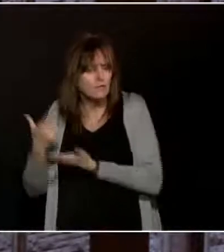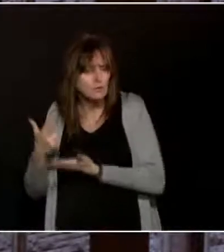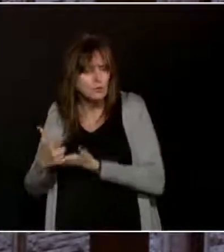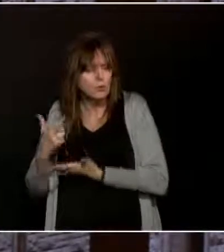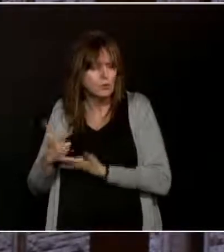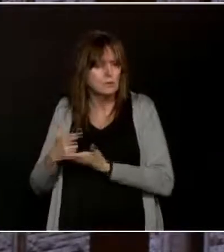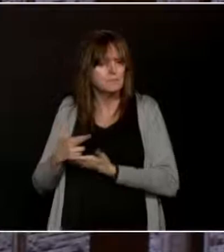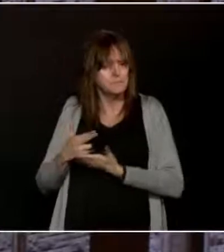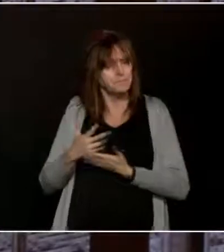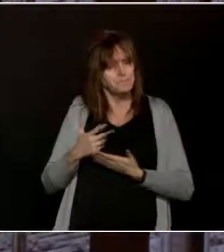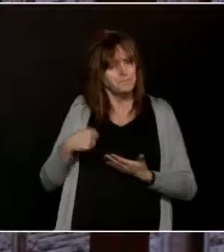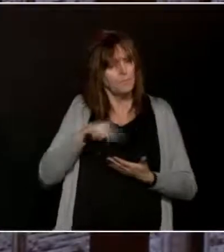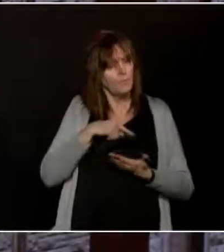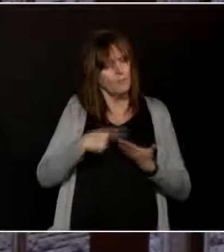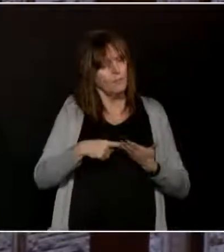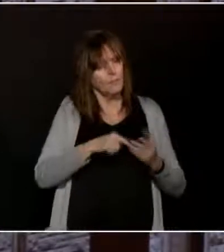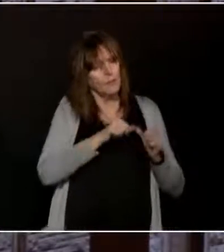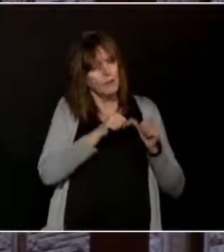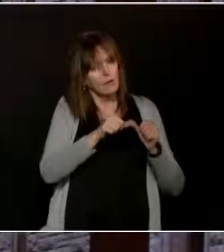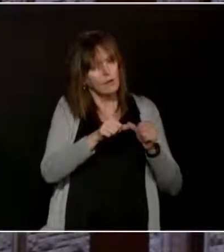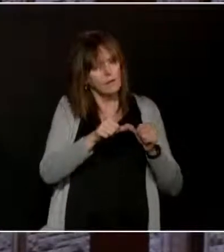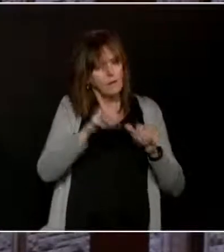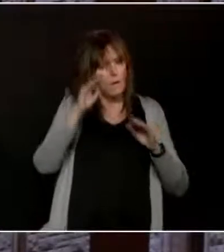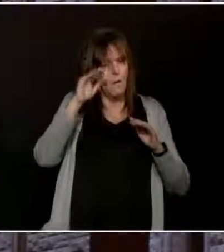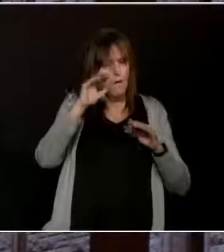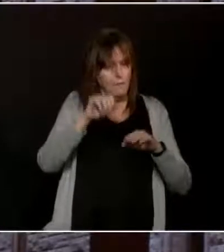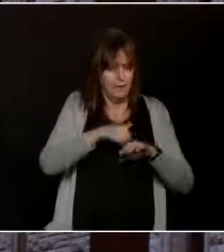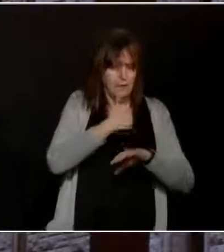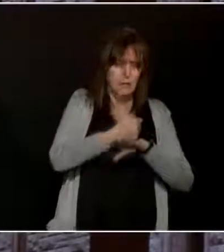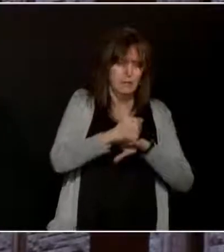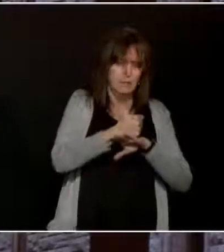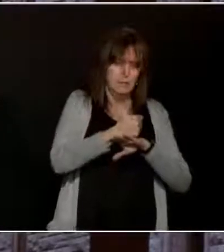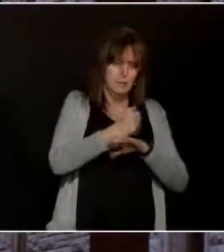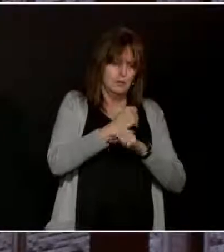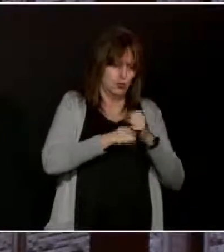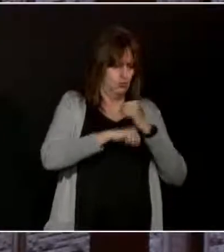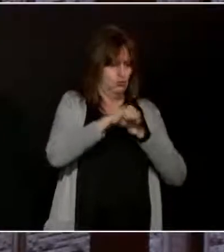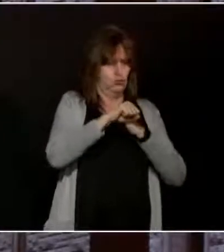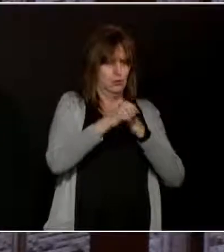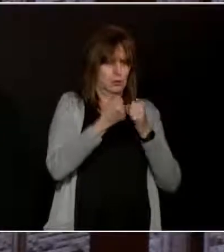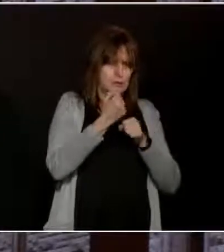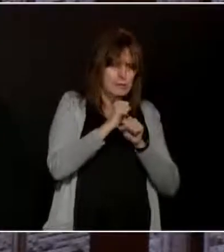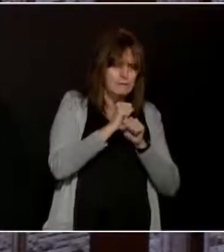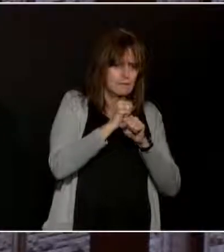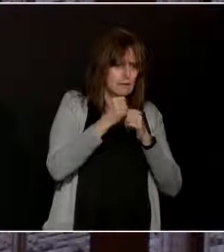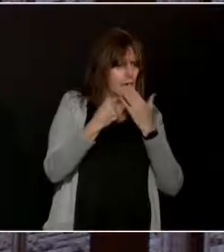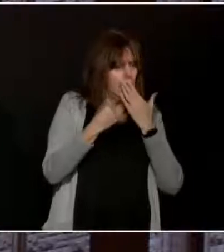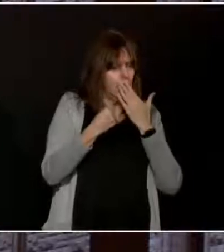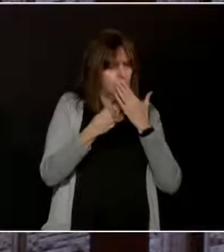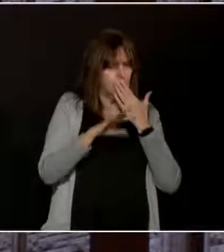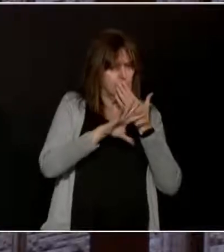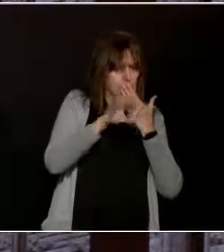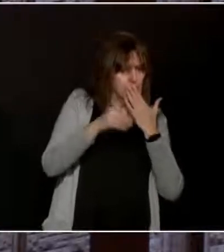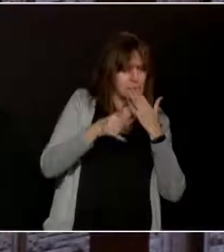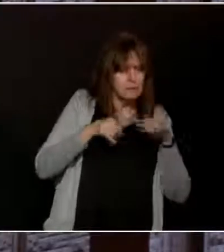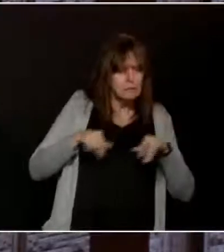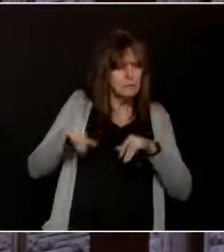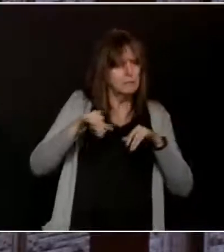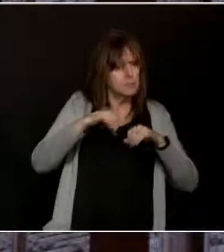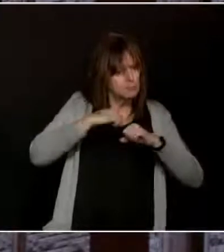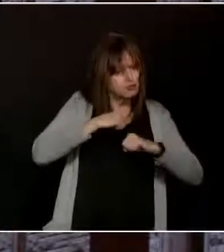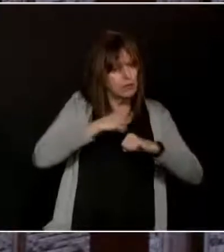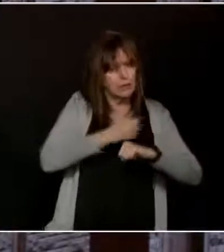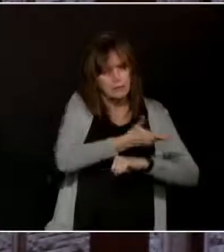hoping to get something, if we can, that's safe, assured, and consistent, and protects their, not only their